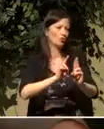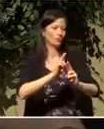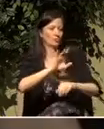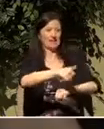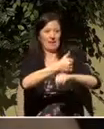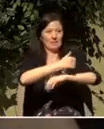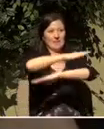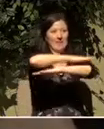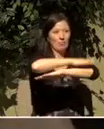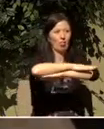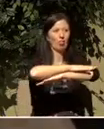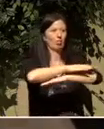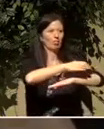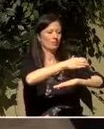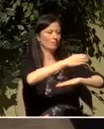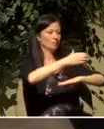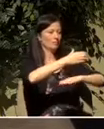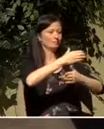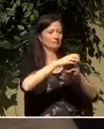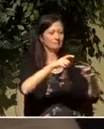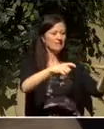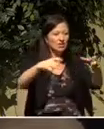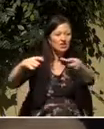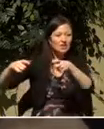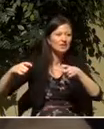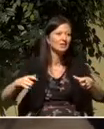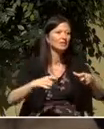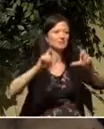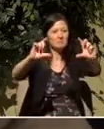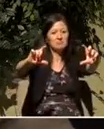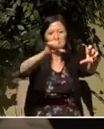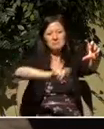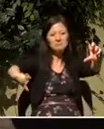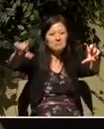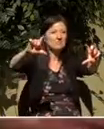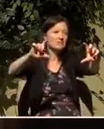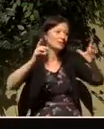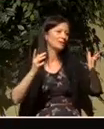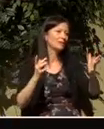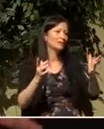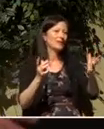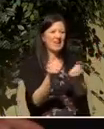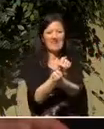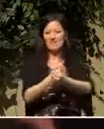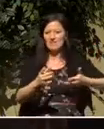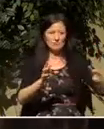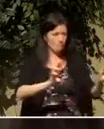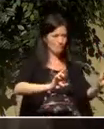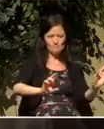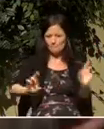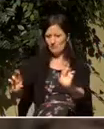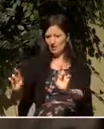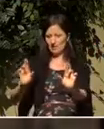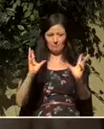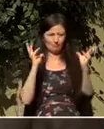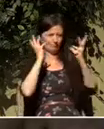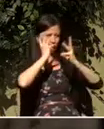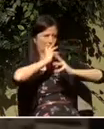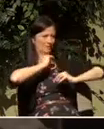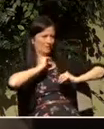all the dishes out, the charosat and the maror and vetsa. And it was all well done and it looked so